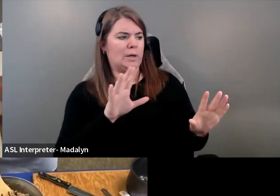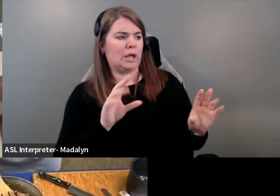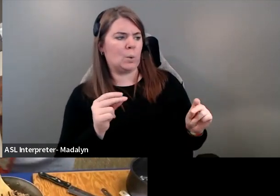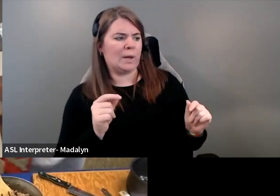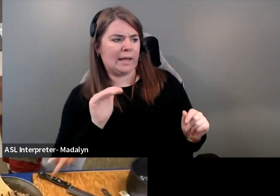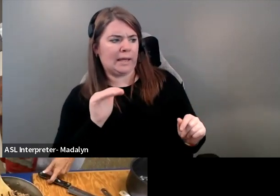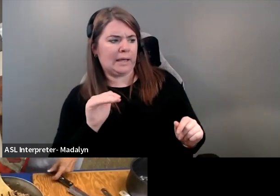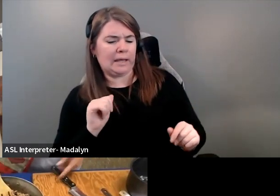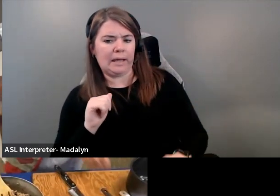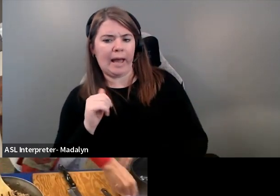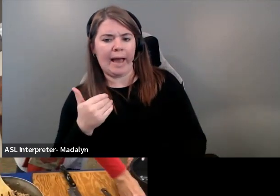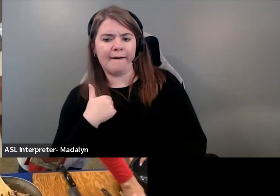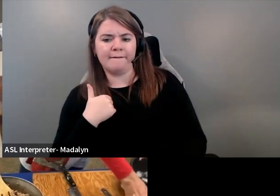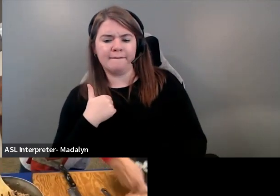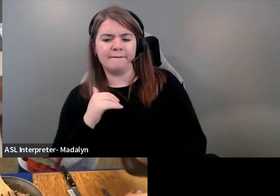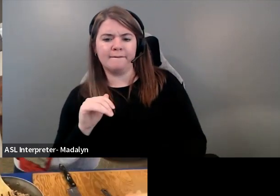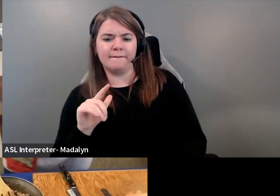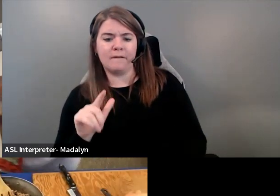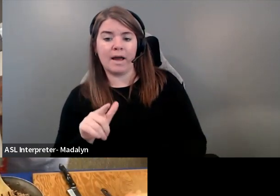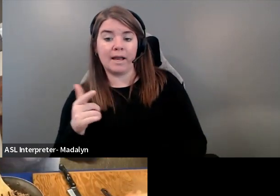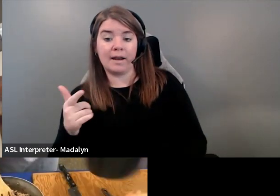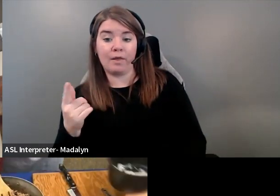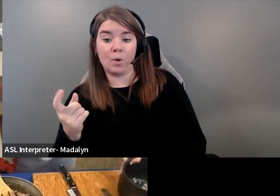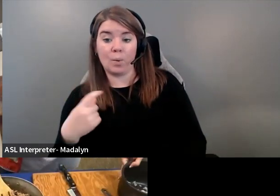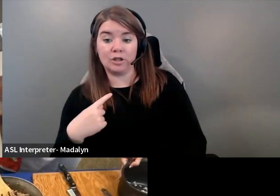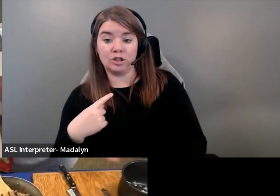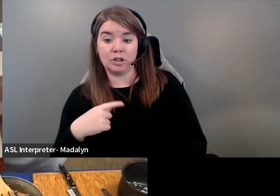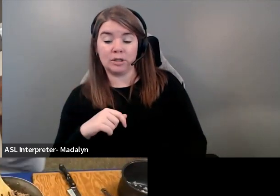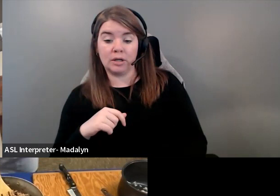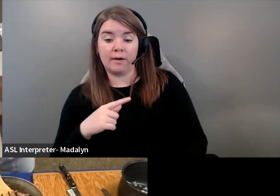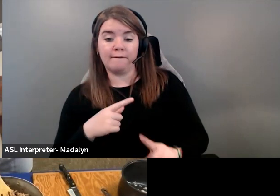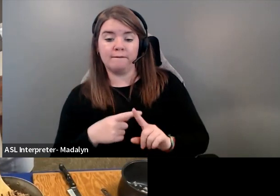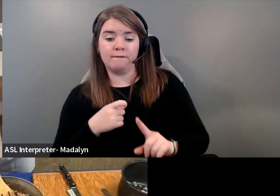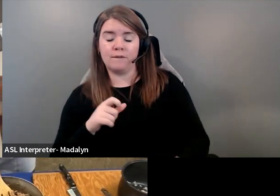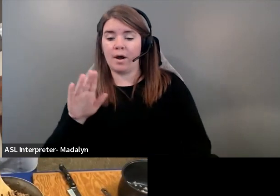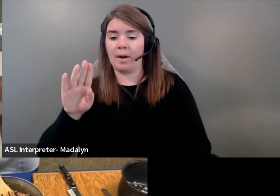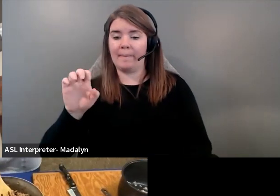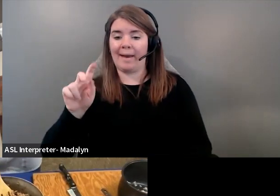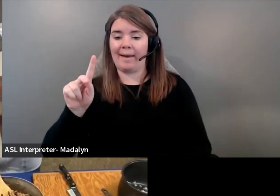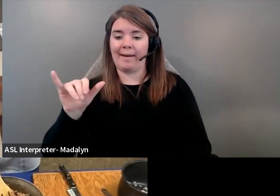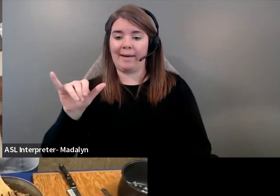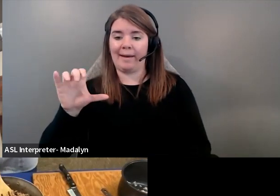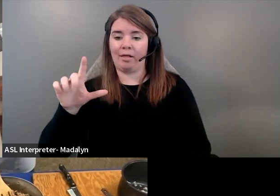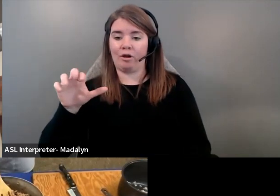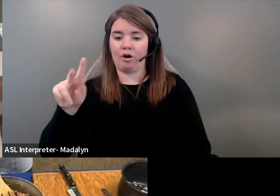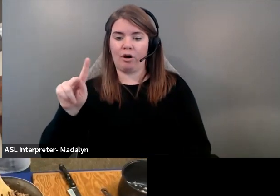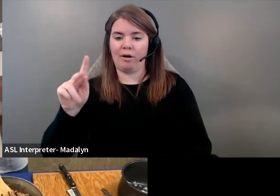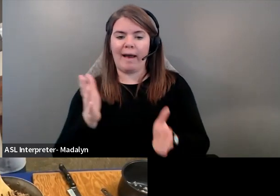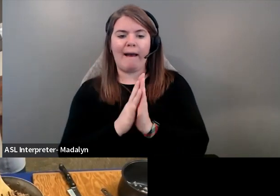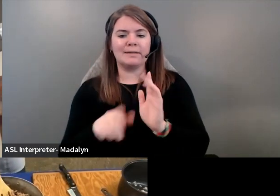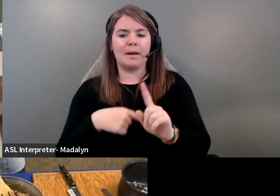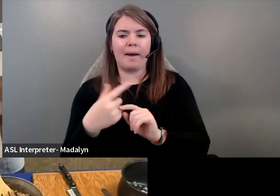we have another question from Becky Clark, who's asking about the breakfast